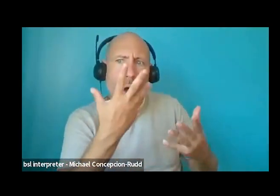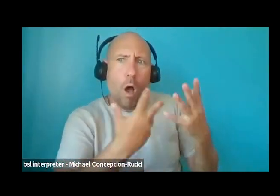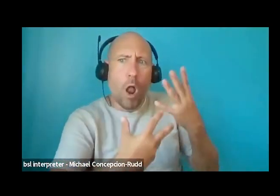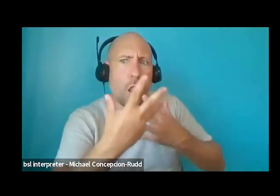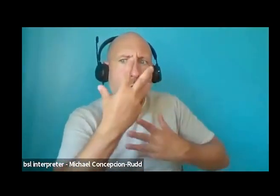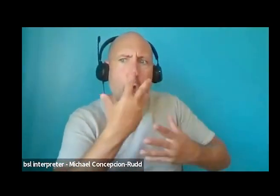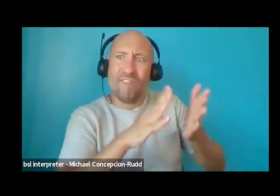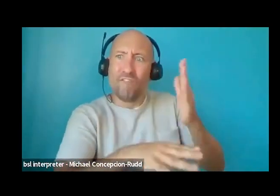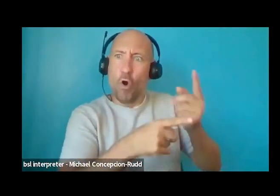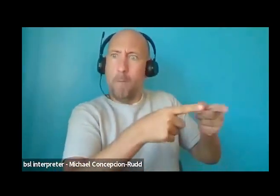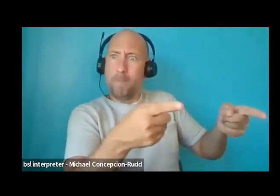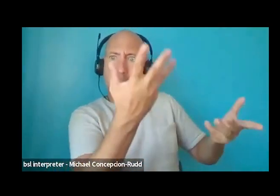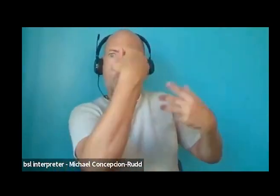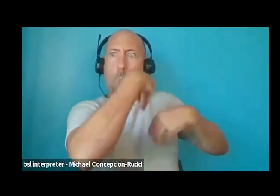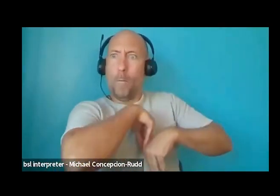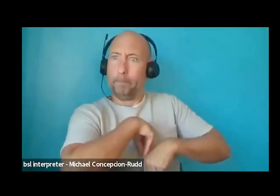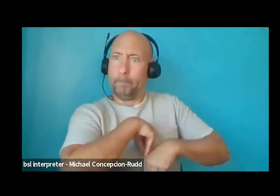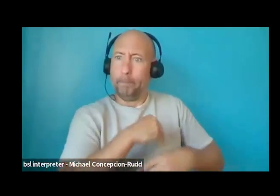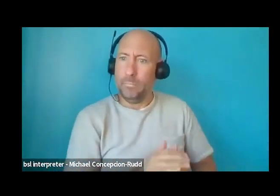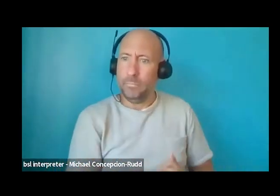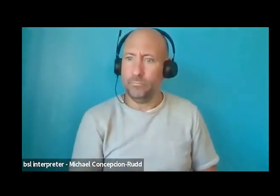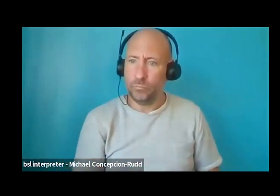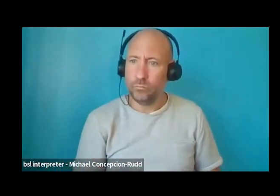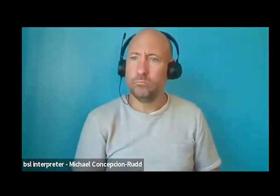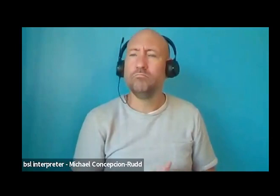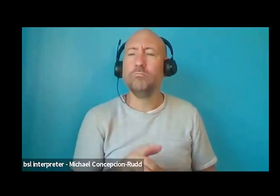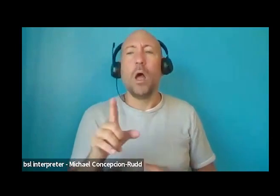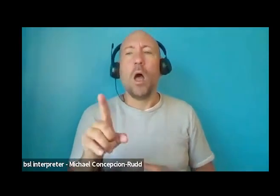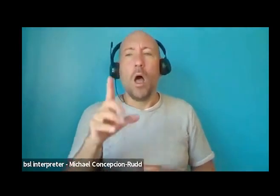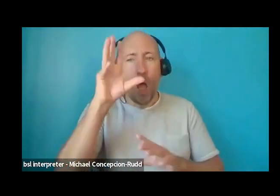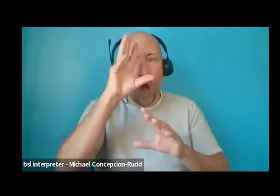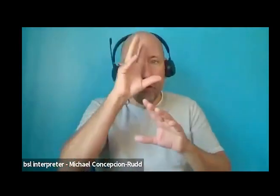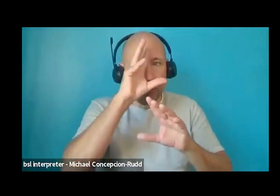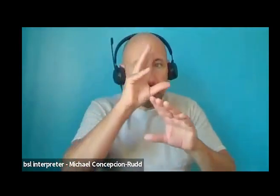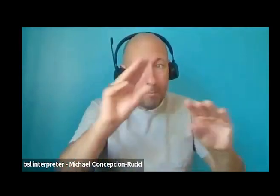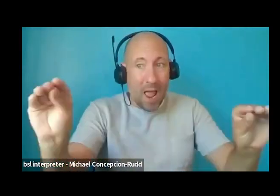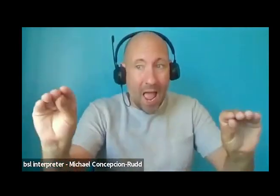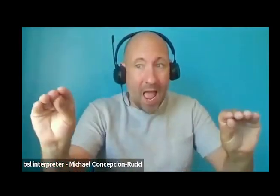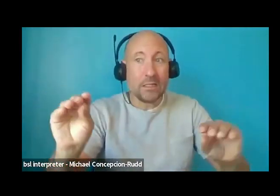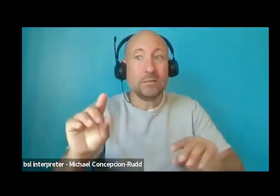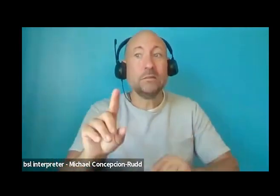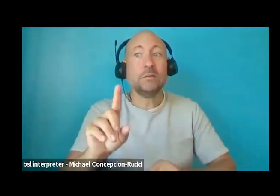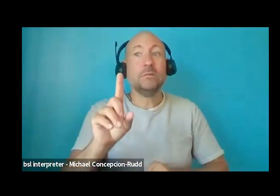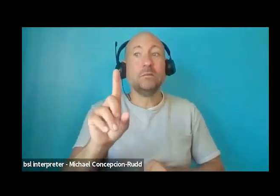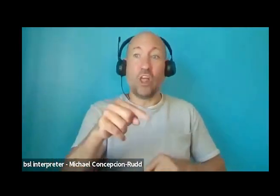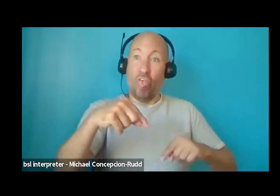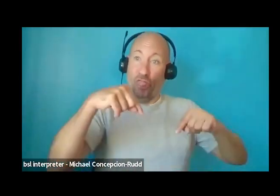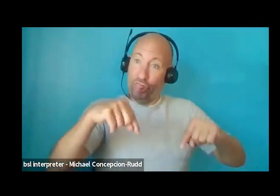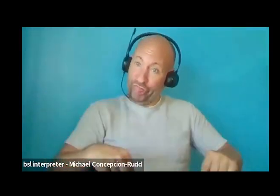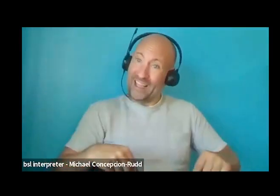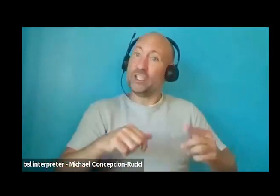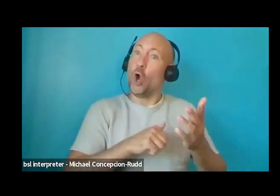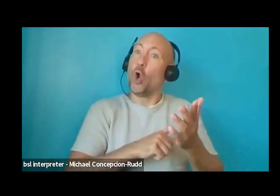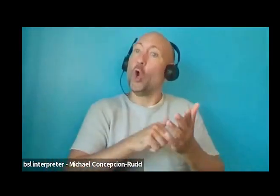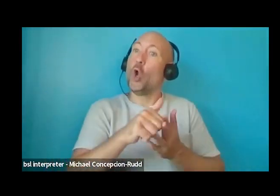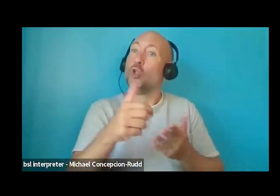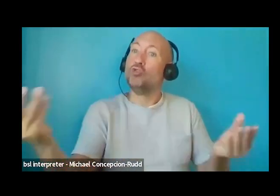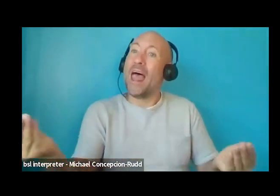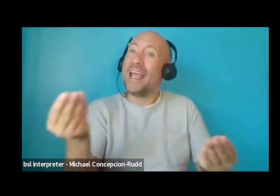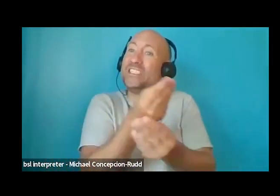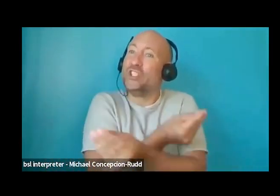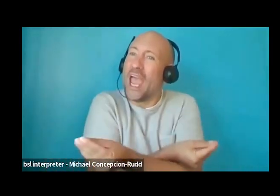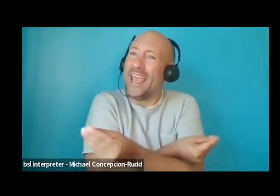of thinking. But just to remind you that this is a cultural exchange program, so we